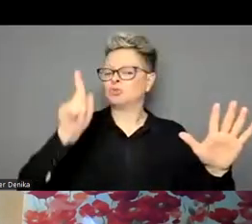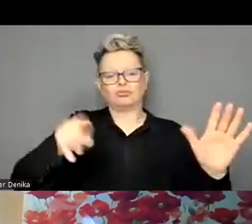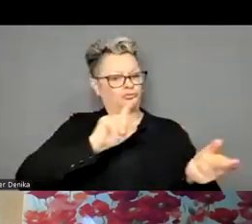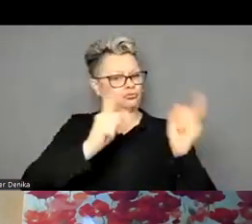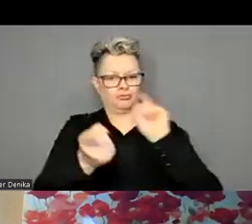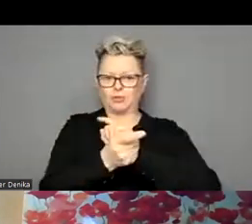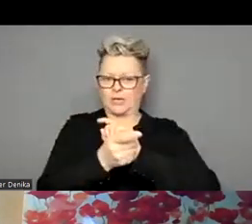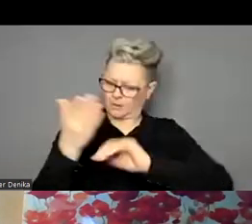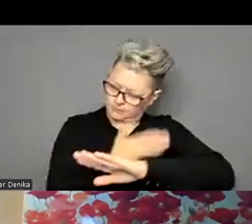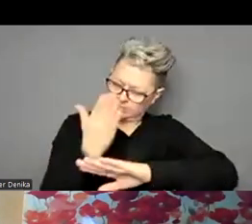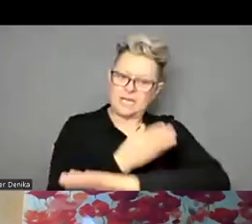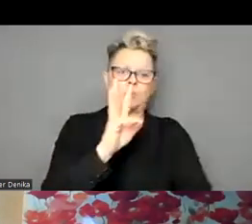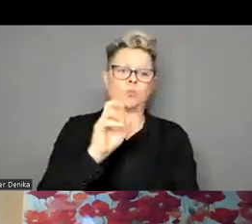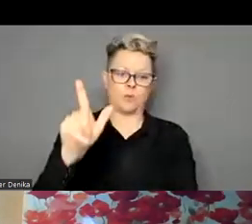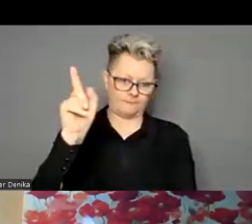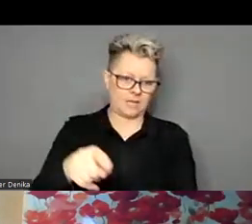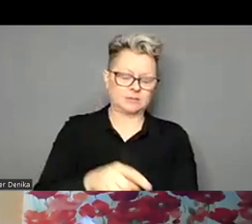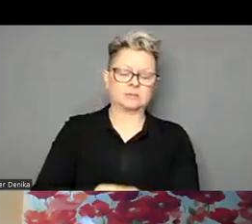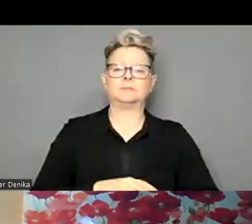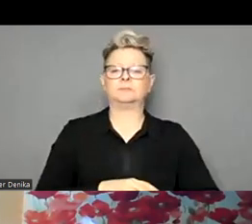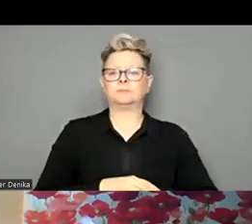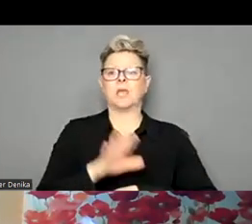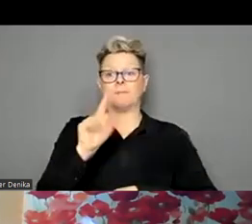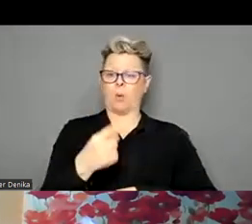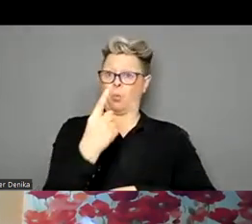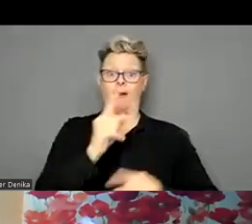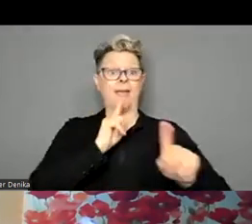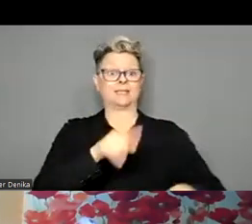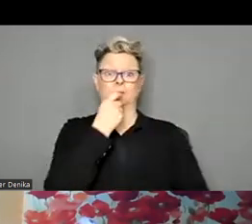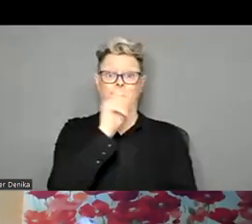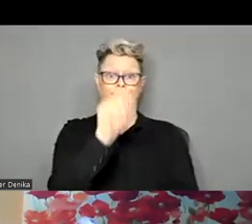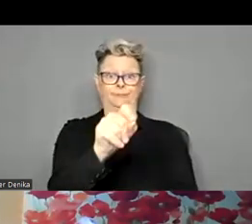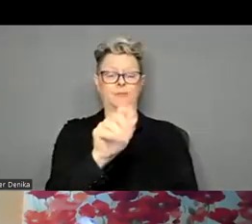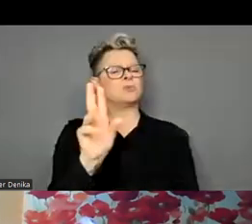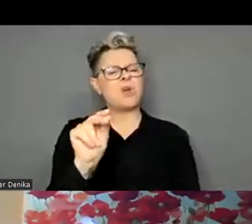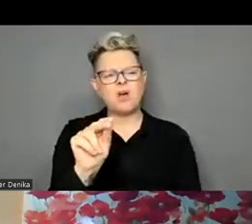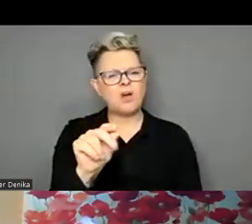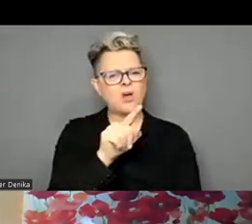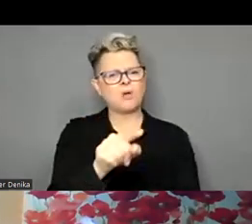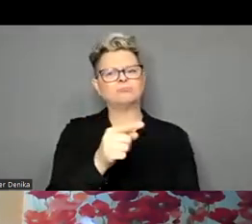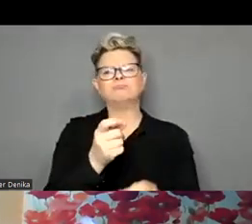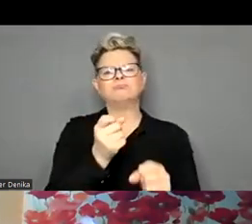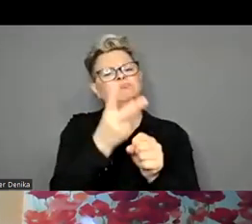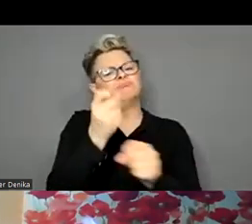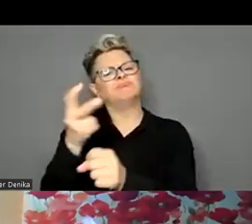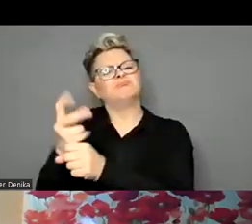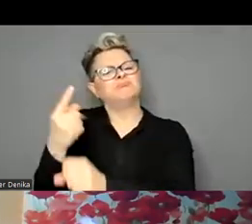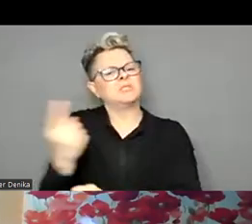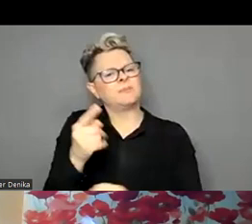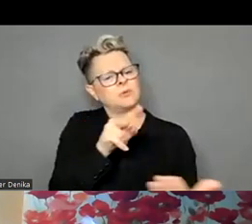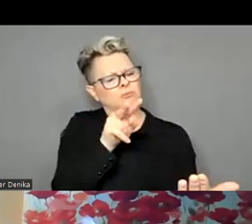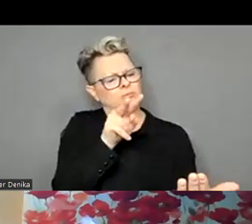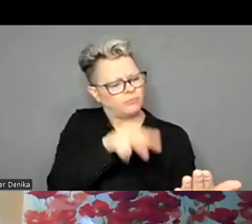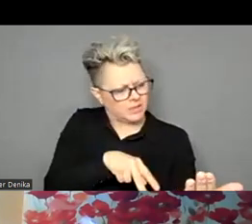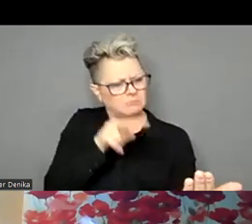be important to update a will. But there's no one answer. You might want to look at it every few years and think about whether stuff in your life